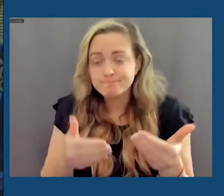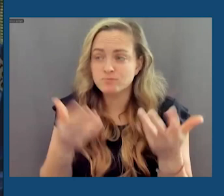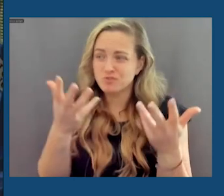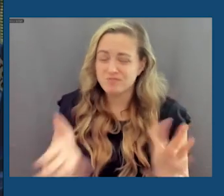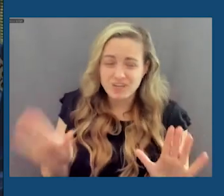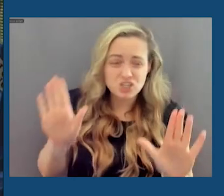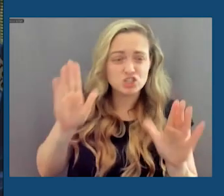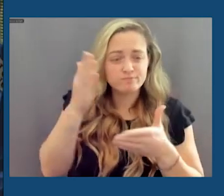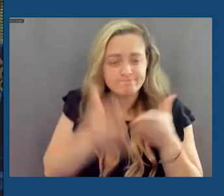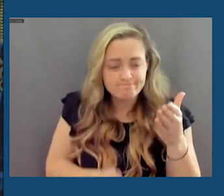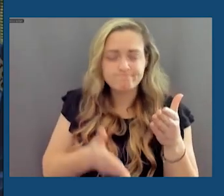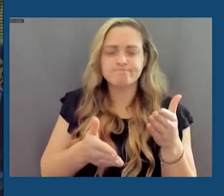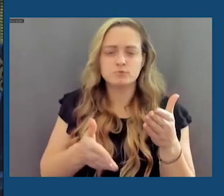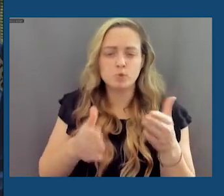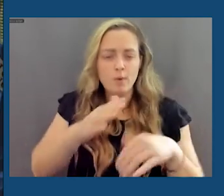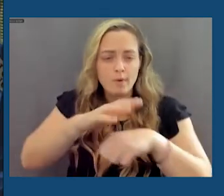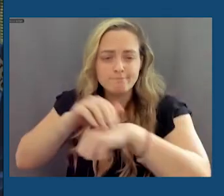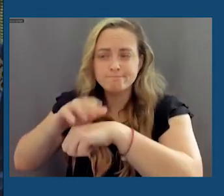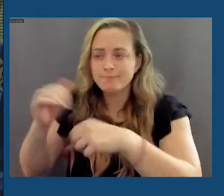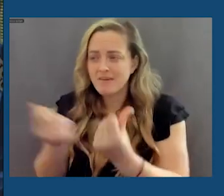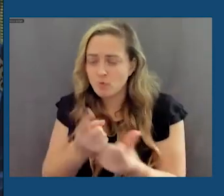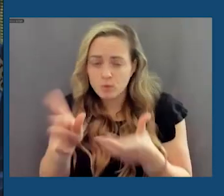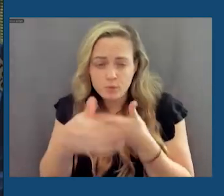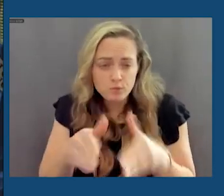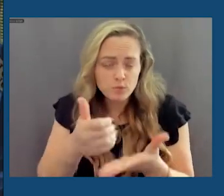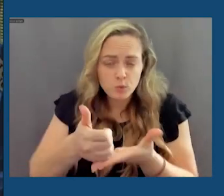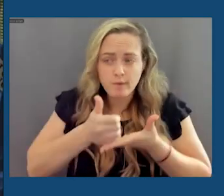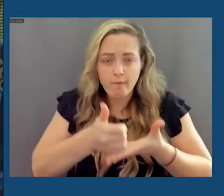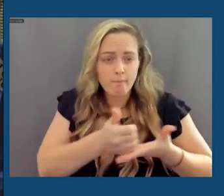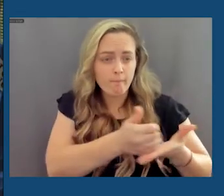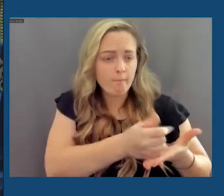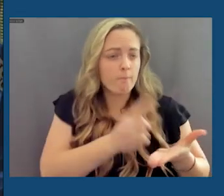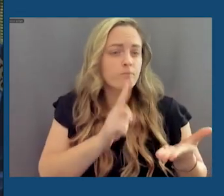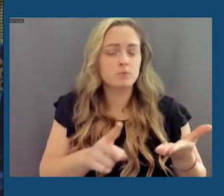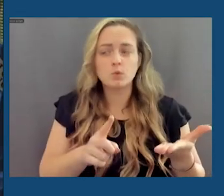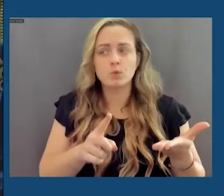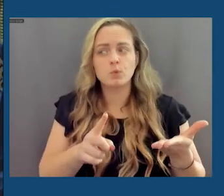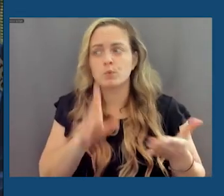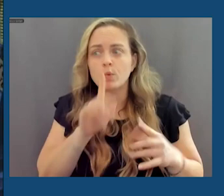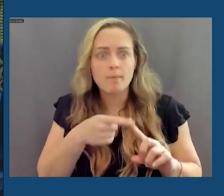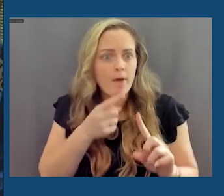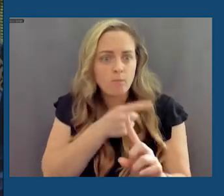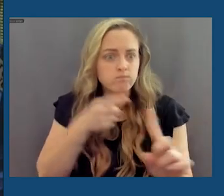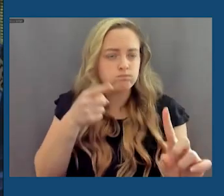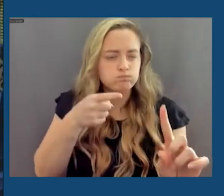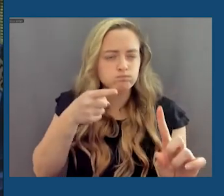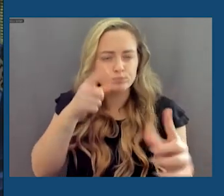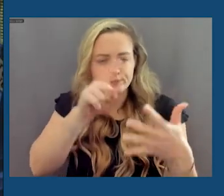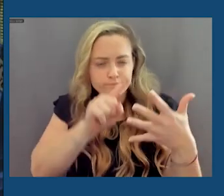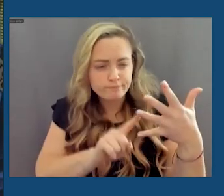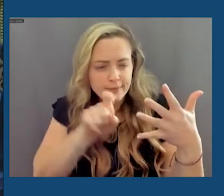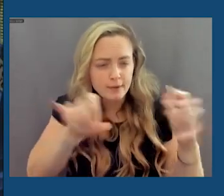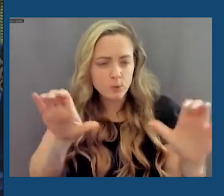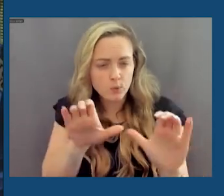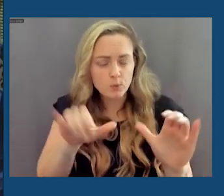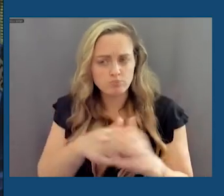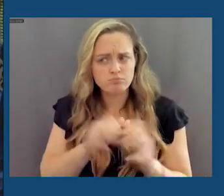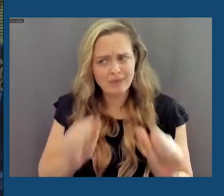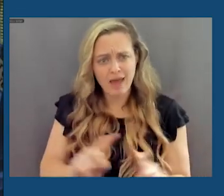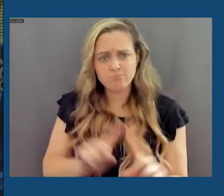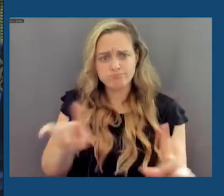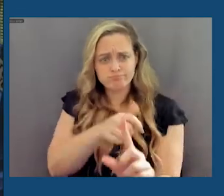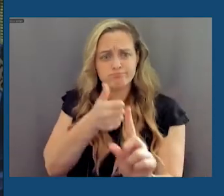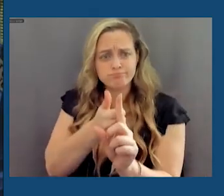I'm going to call on everyone in this room to help us with that effort, to talk about what we need to do. And I know that we can make a difference. We just